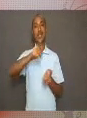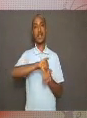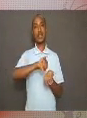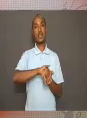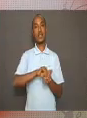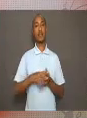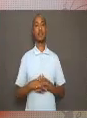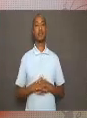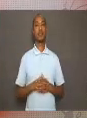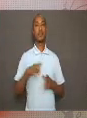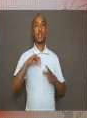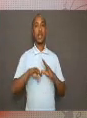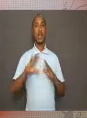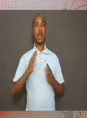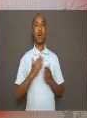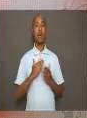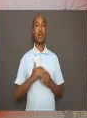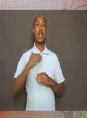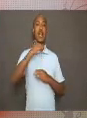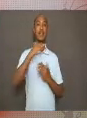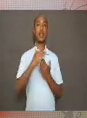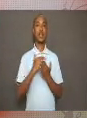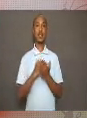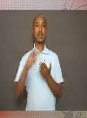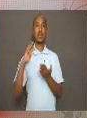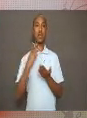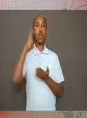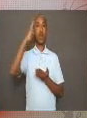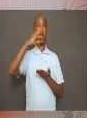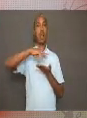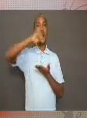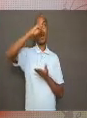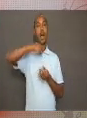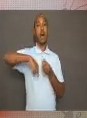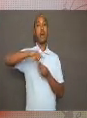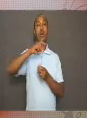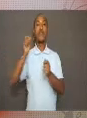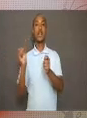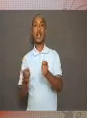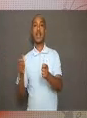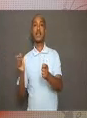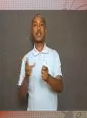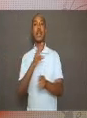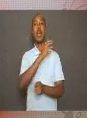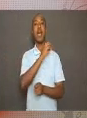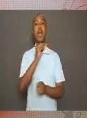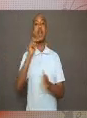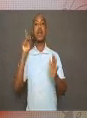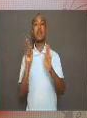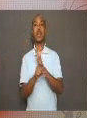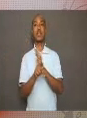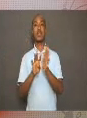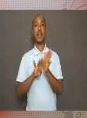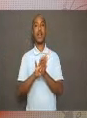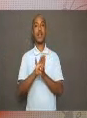salts. In our next lesson, we will learn about fertilizers and